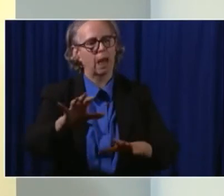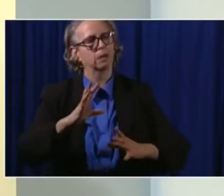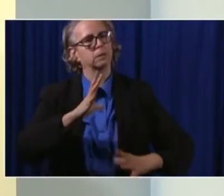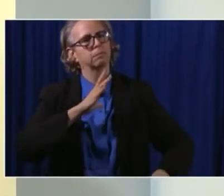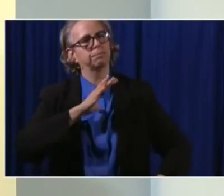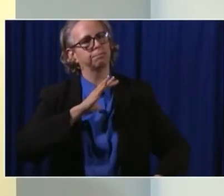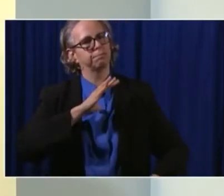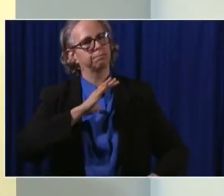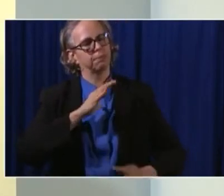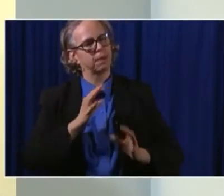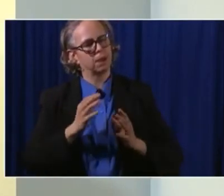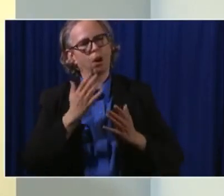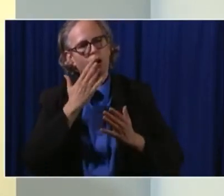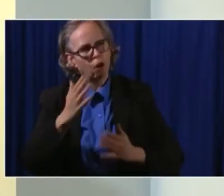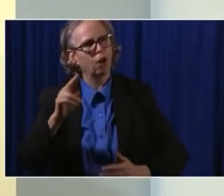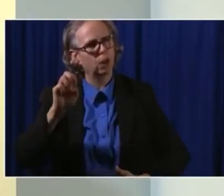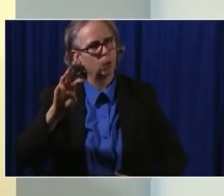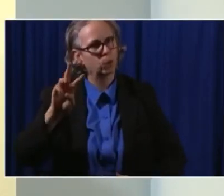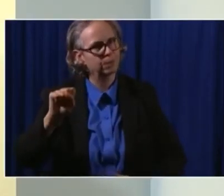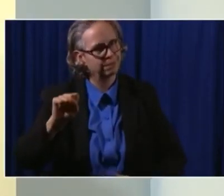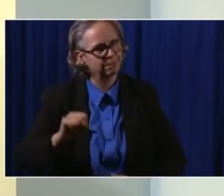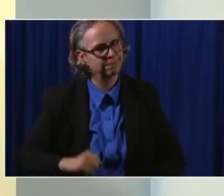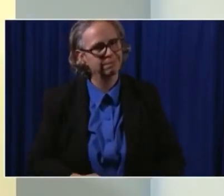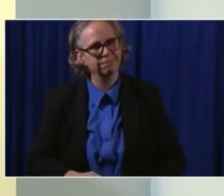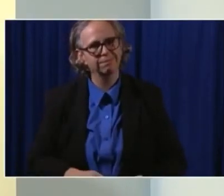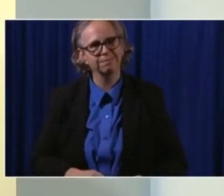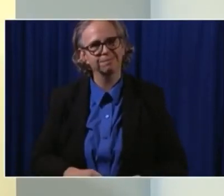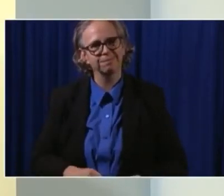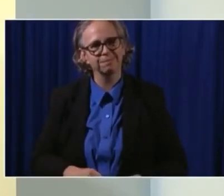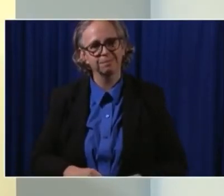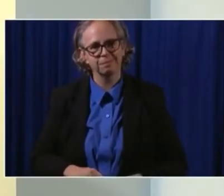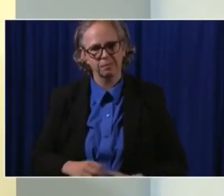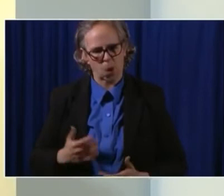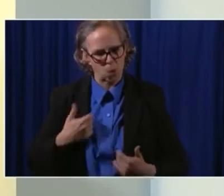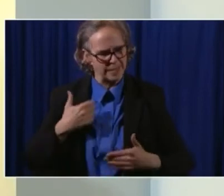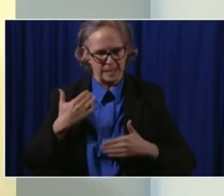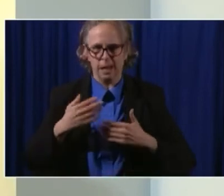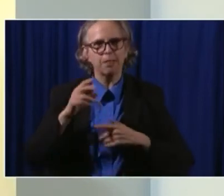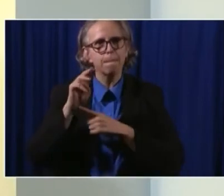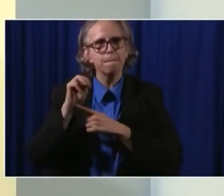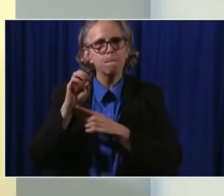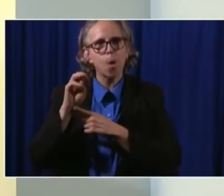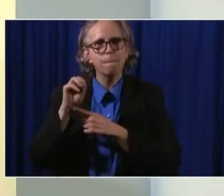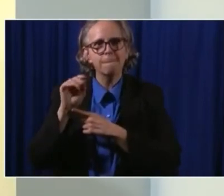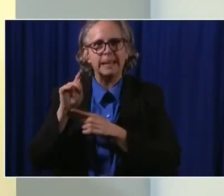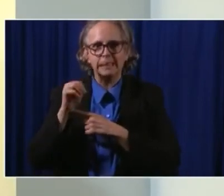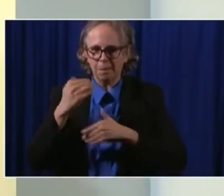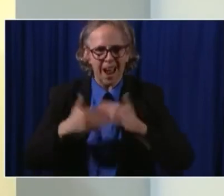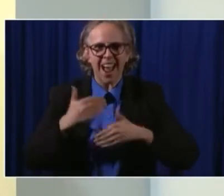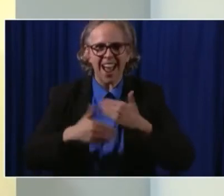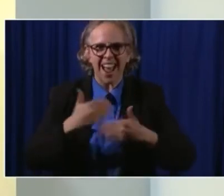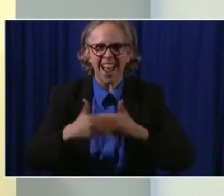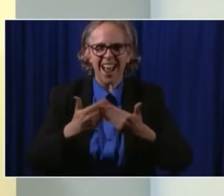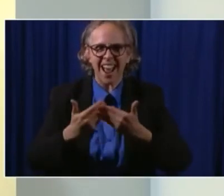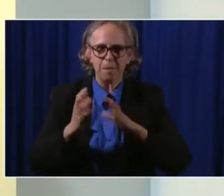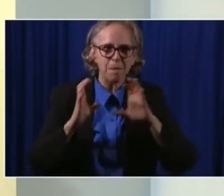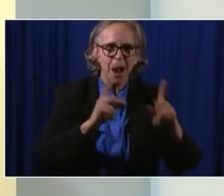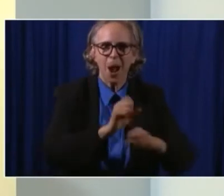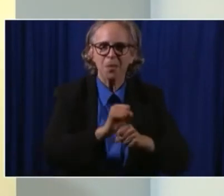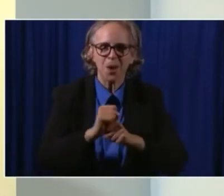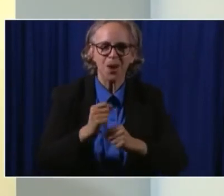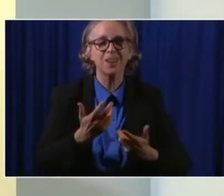for the future of our state, and we're creating a little momentum. Additionally, as we talk to employers, they